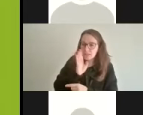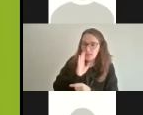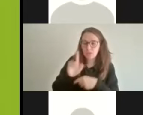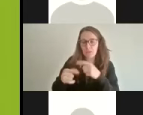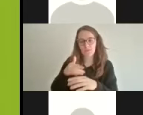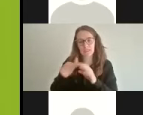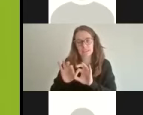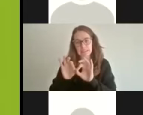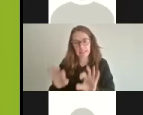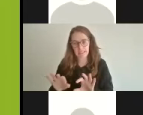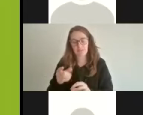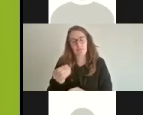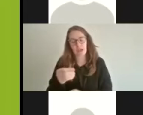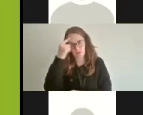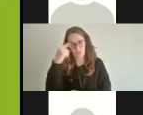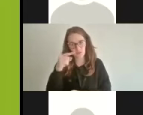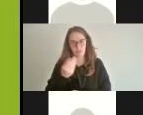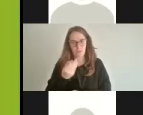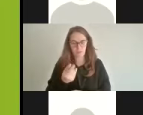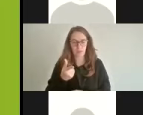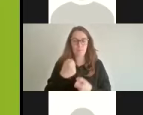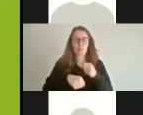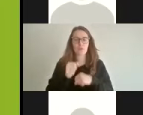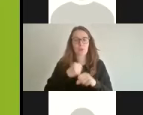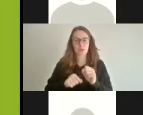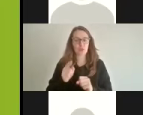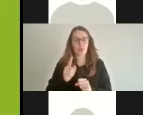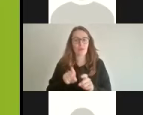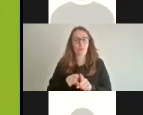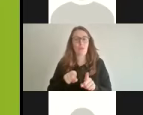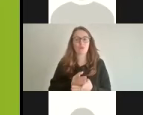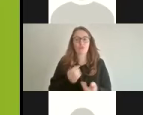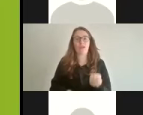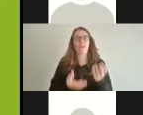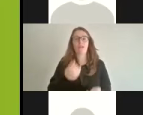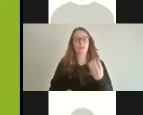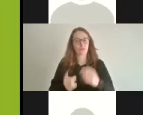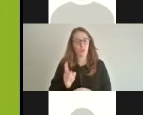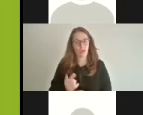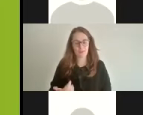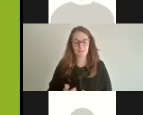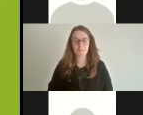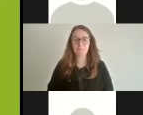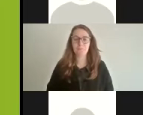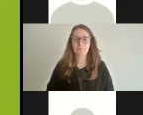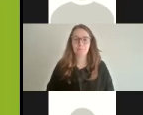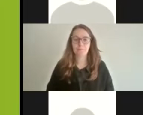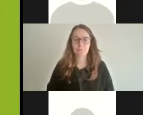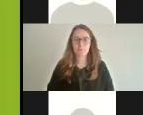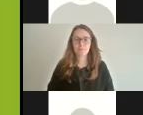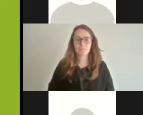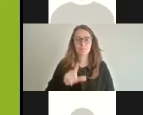a so difficult movement who have just tried to this movement. The flower